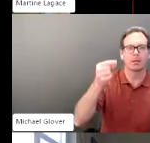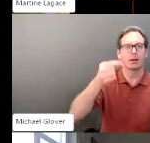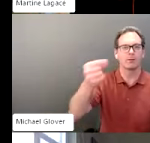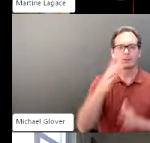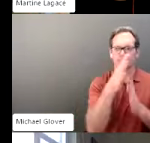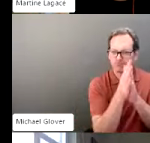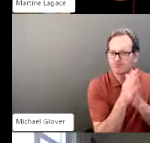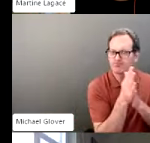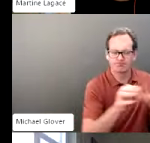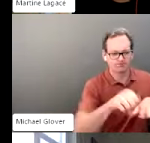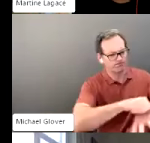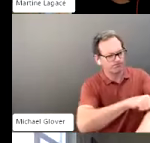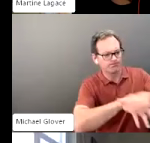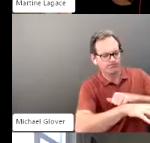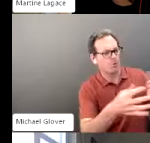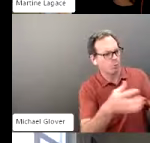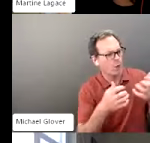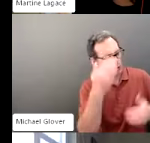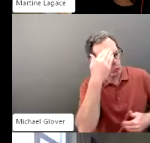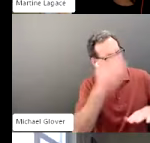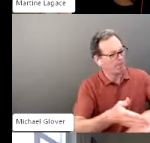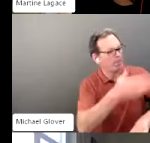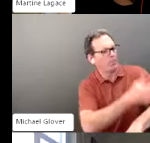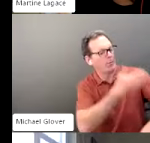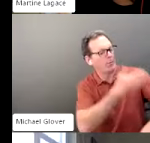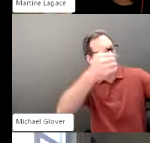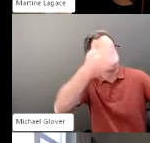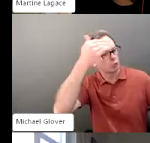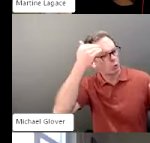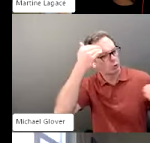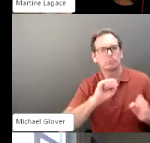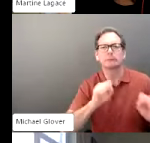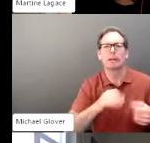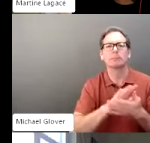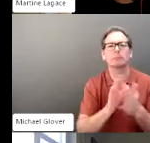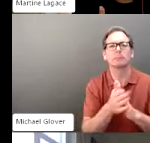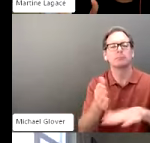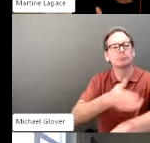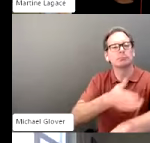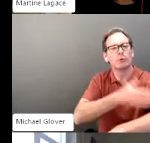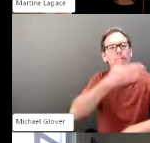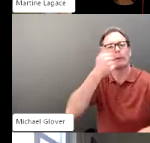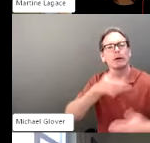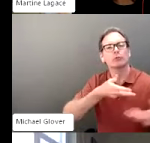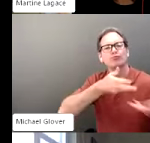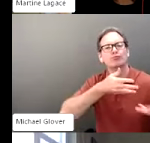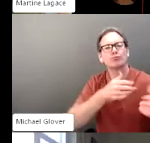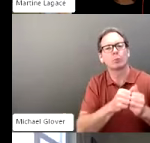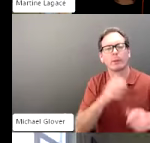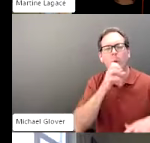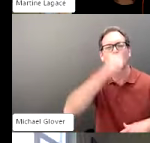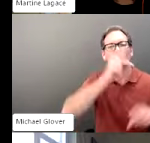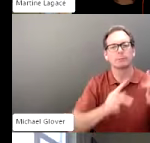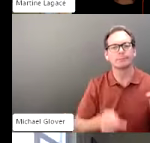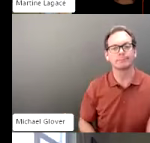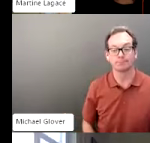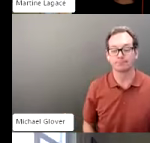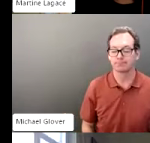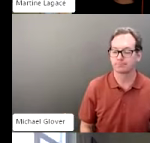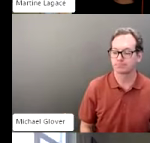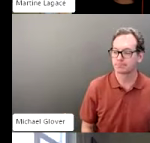they communicate themselves around aging and older adults. And again, another reason to focus on